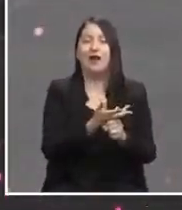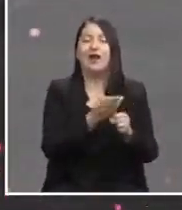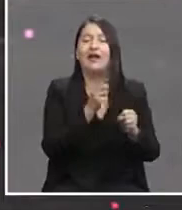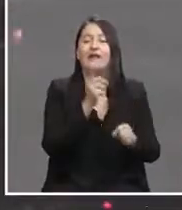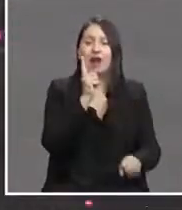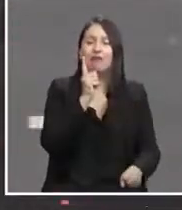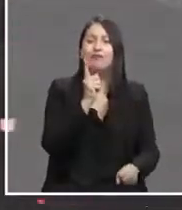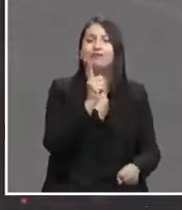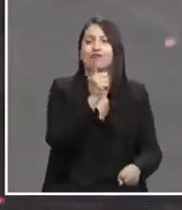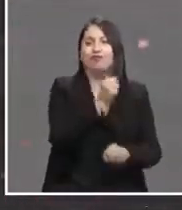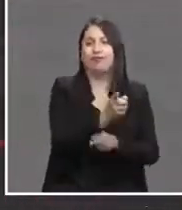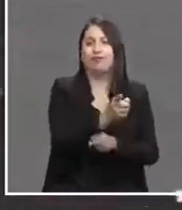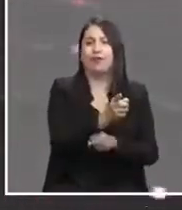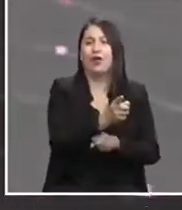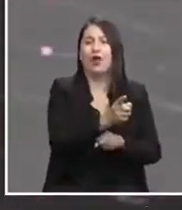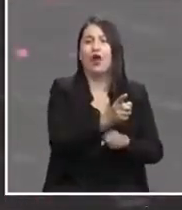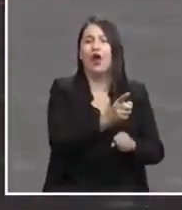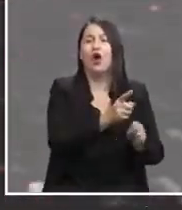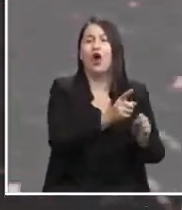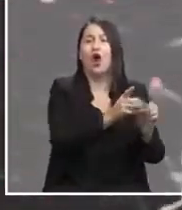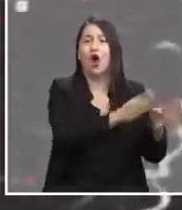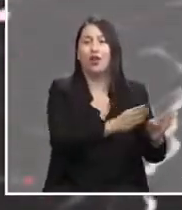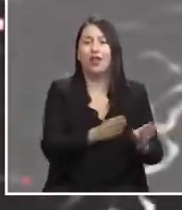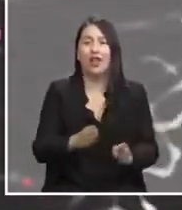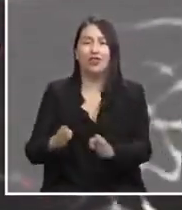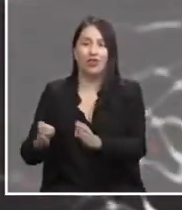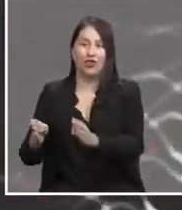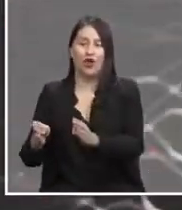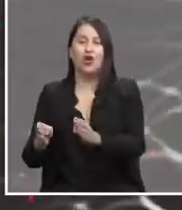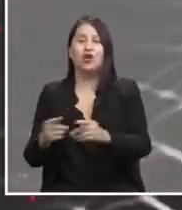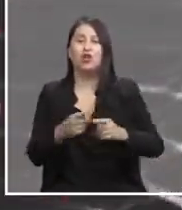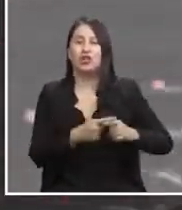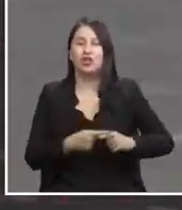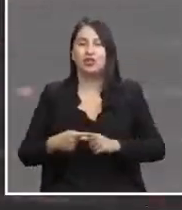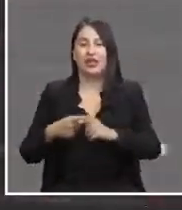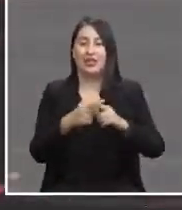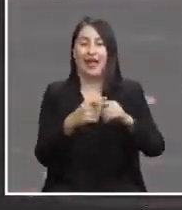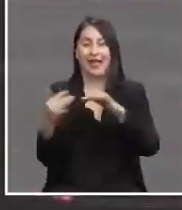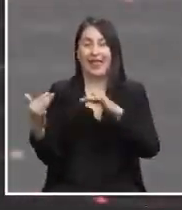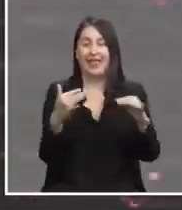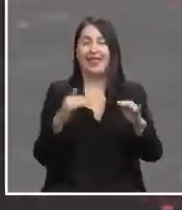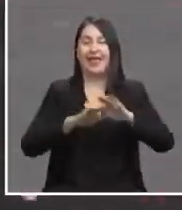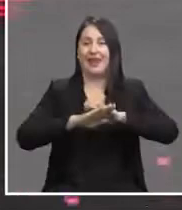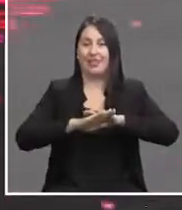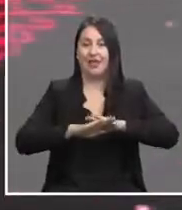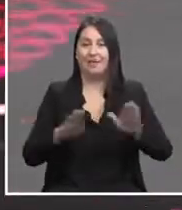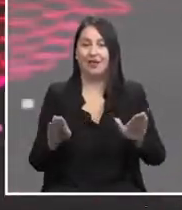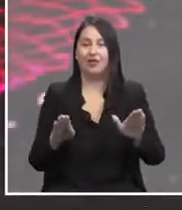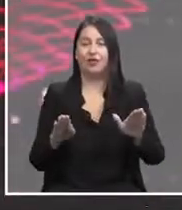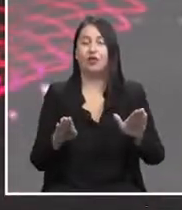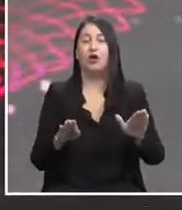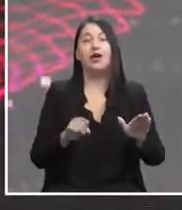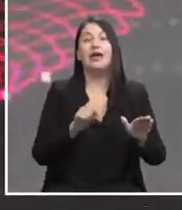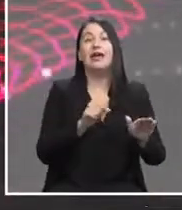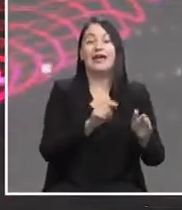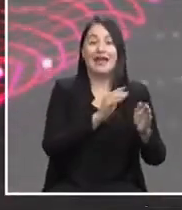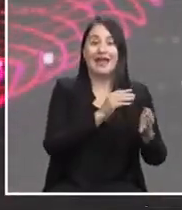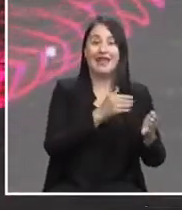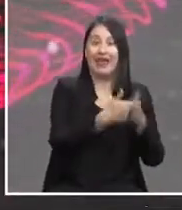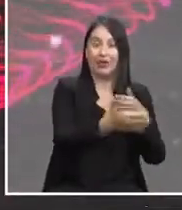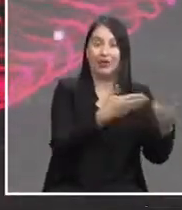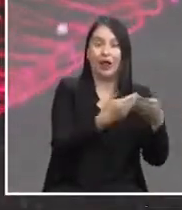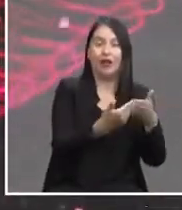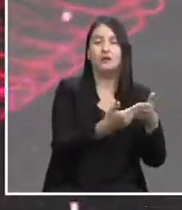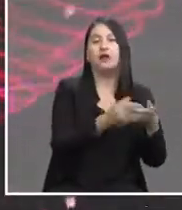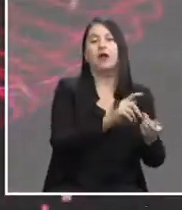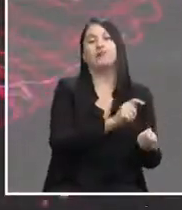war. And we pass from a state of nature to a state of civilization.